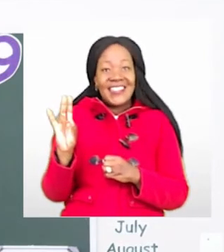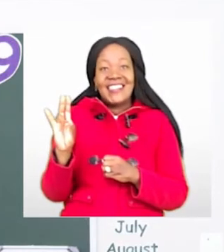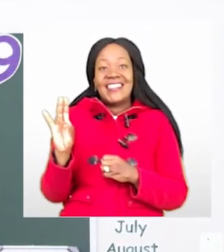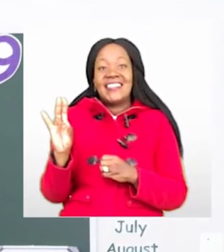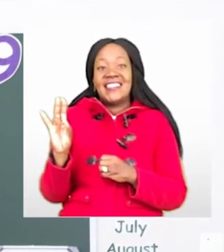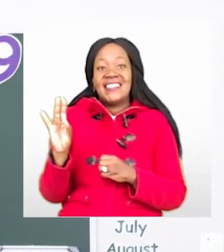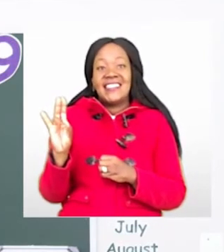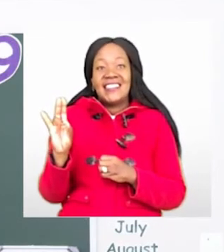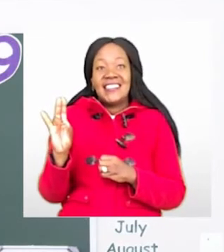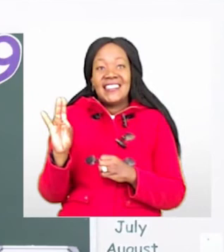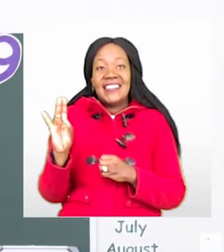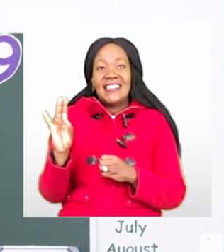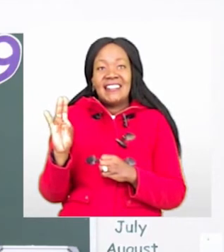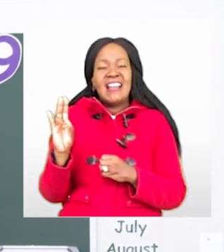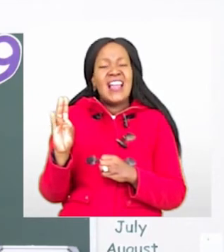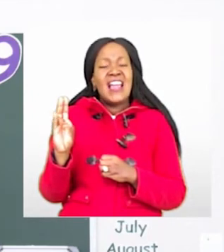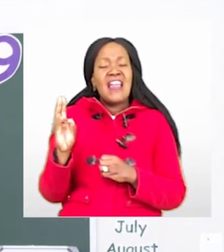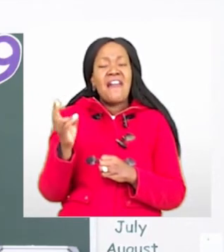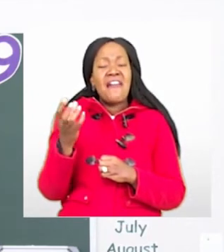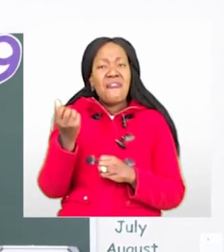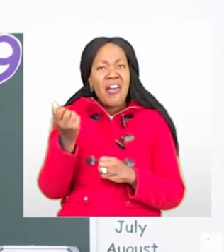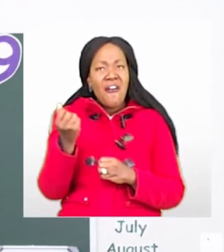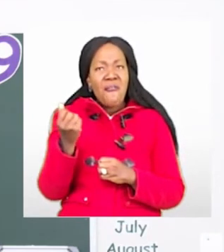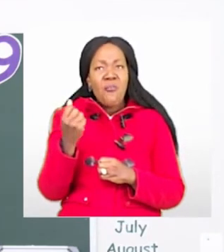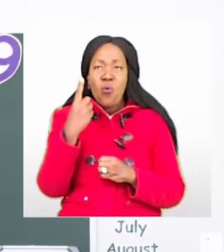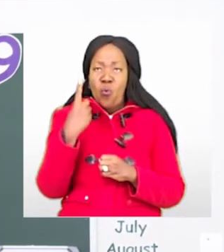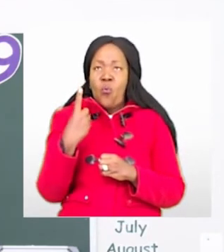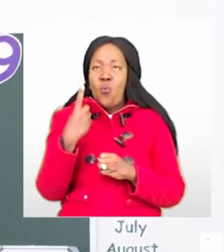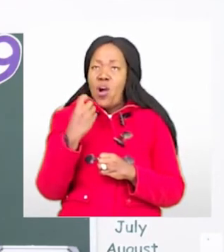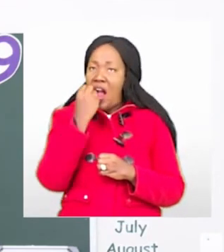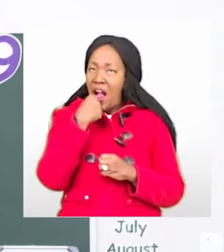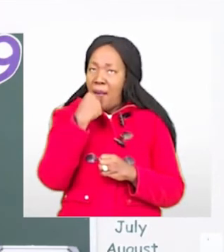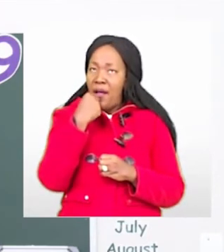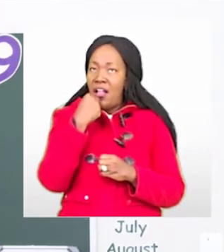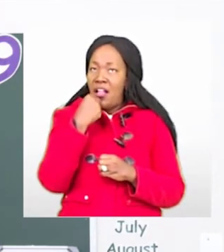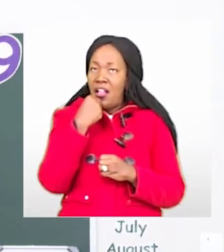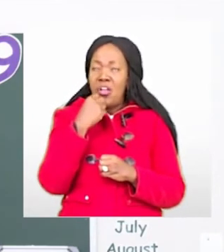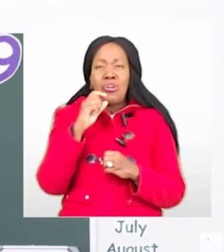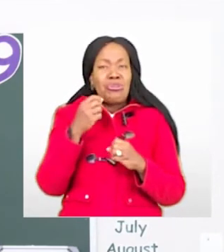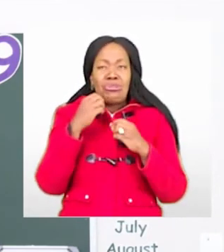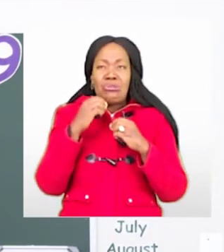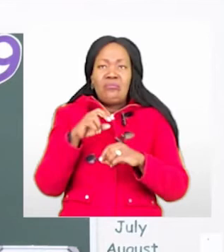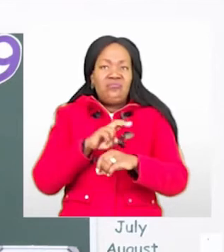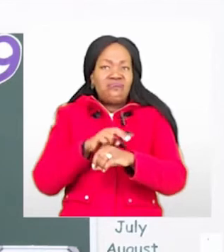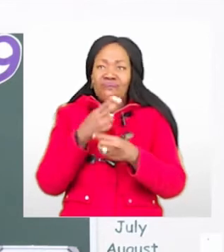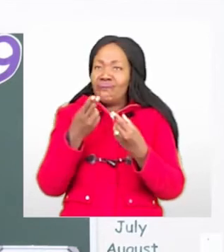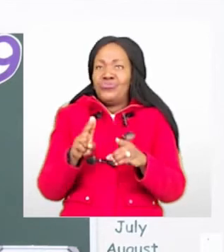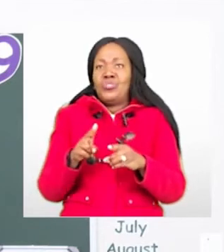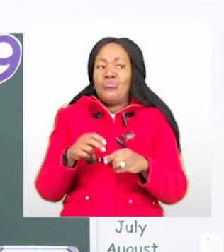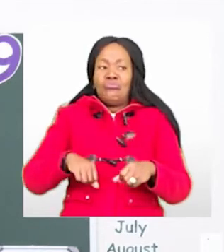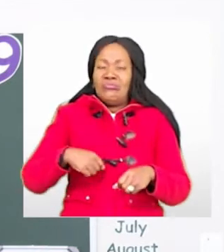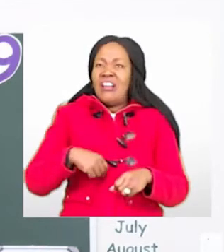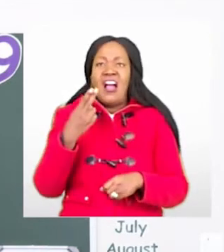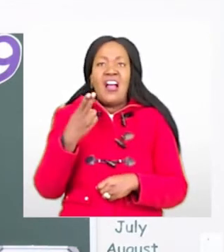7. So if you can have 1 apple a day, you will stay away from the doctor. Every day, take